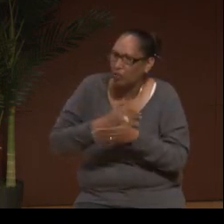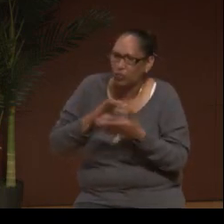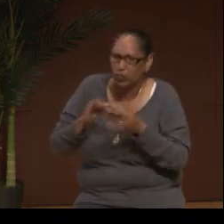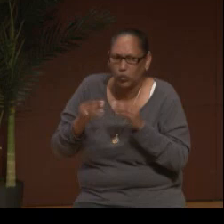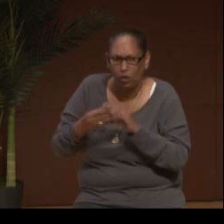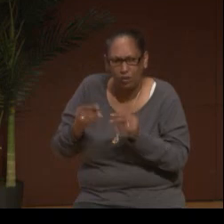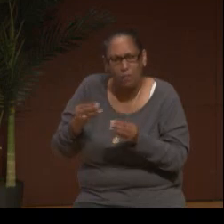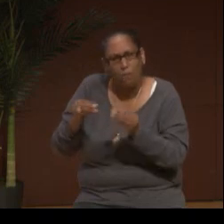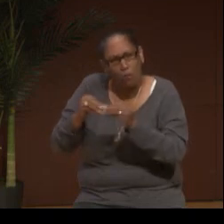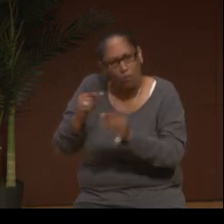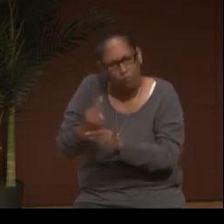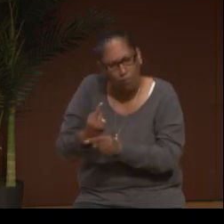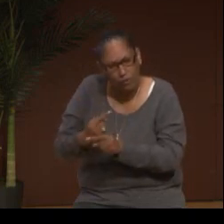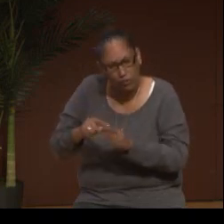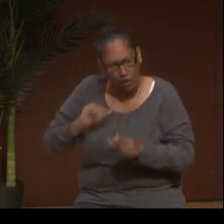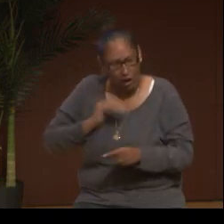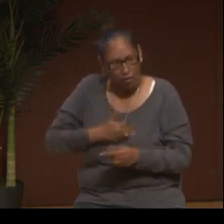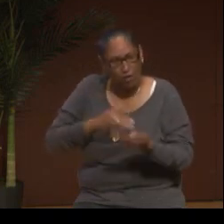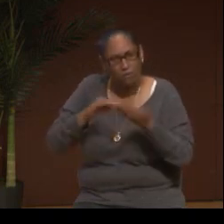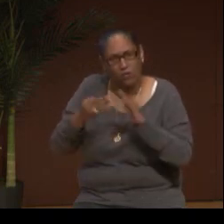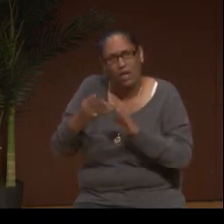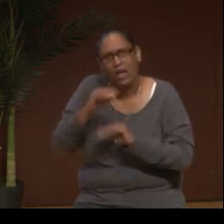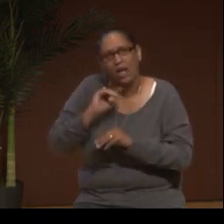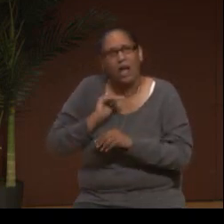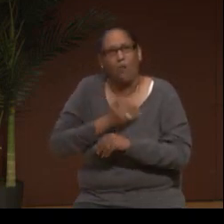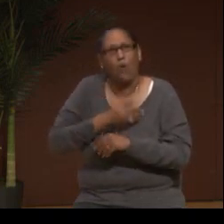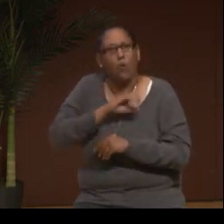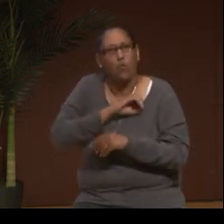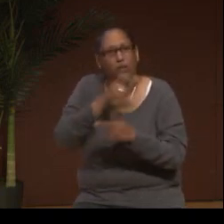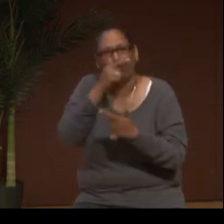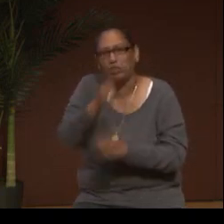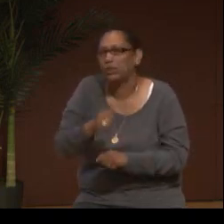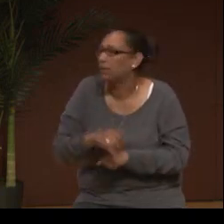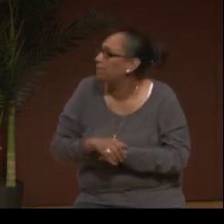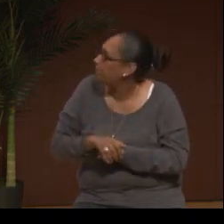more appropriate to our own communities and our own interests.